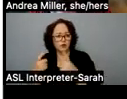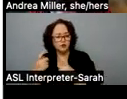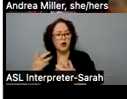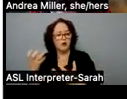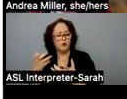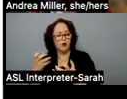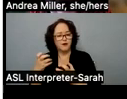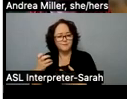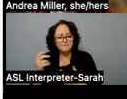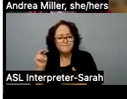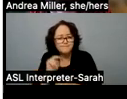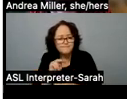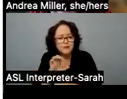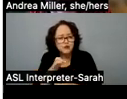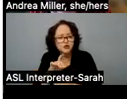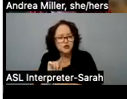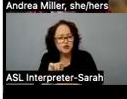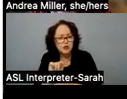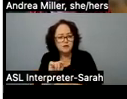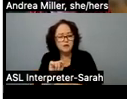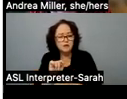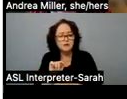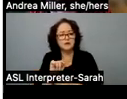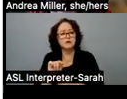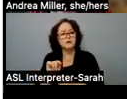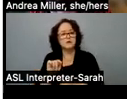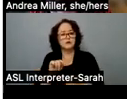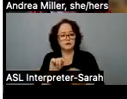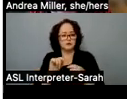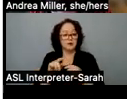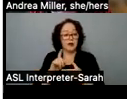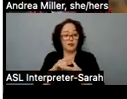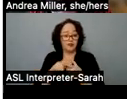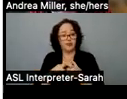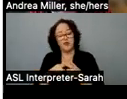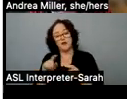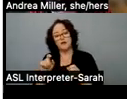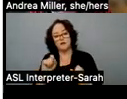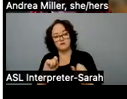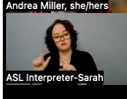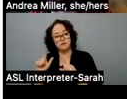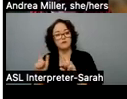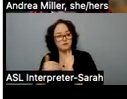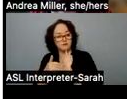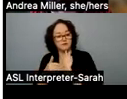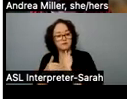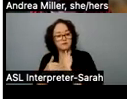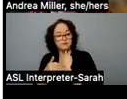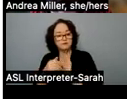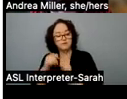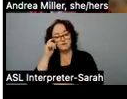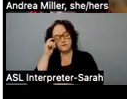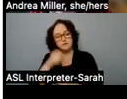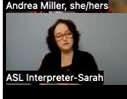chat before we go back to the slide deck and bring this to a conclusion. And so Marlena, if you have